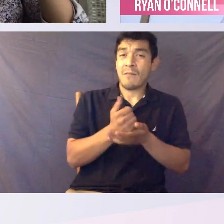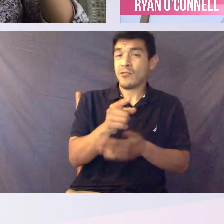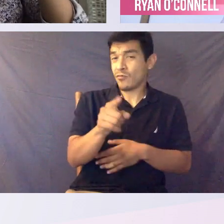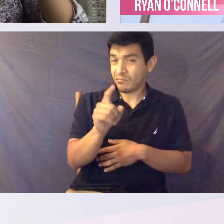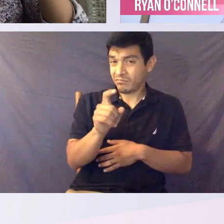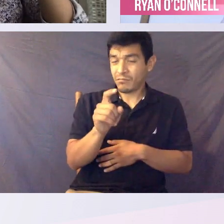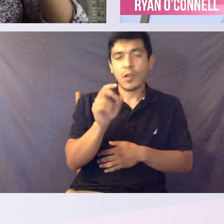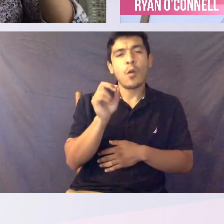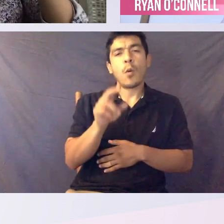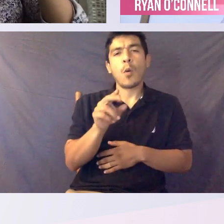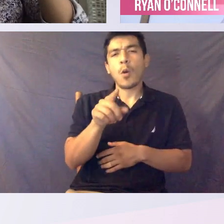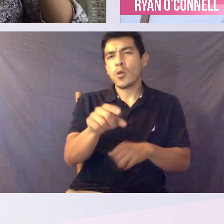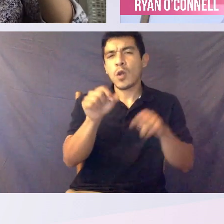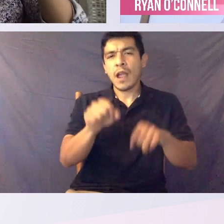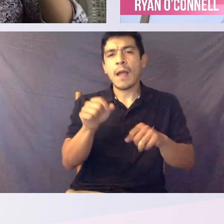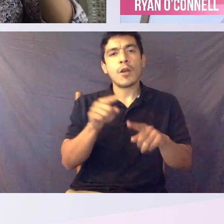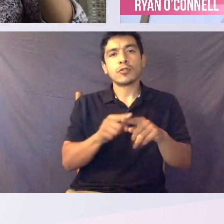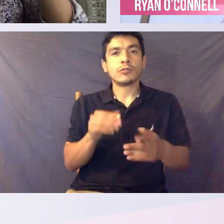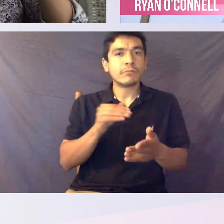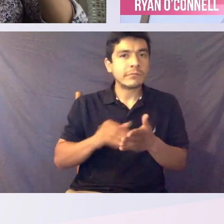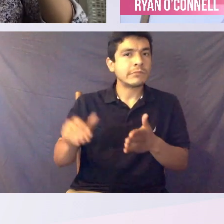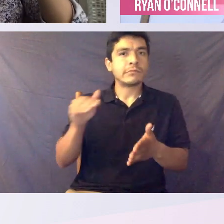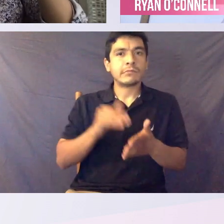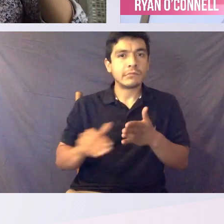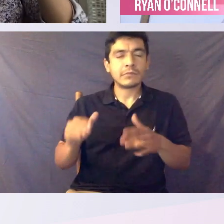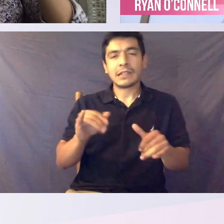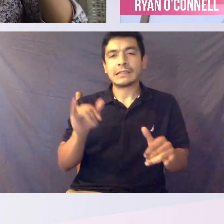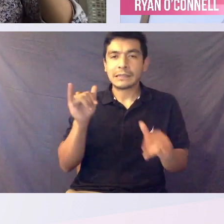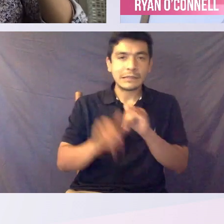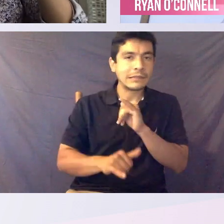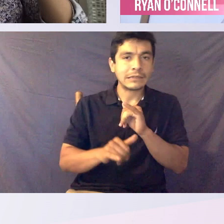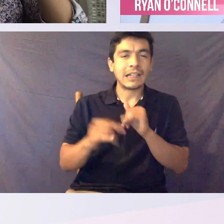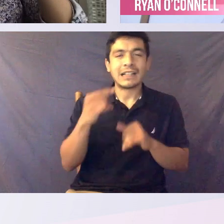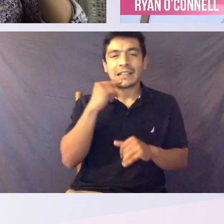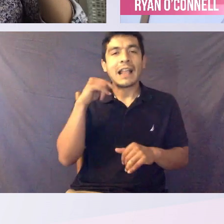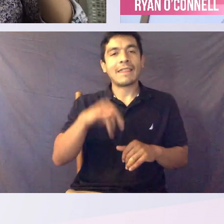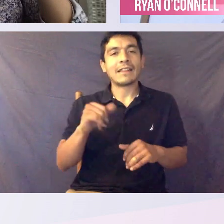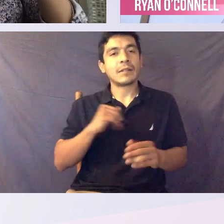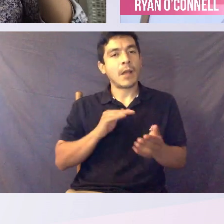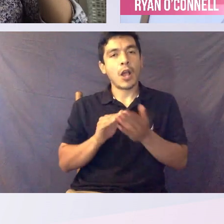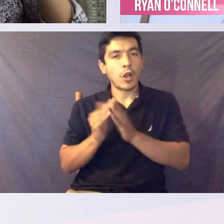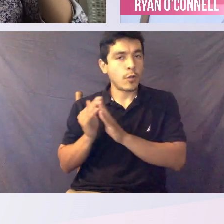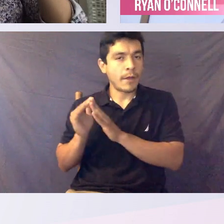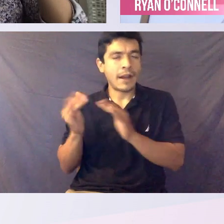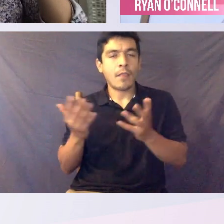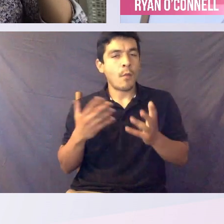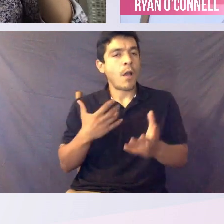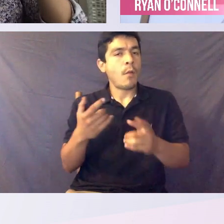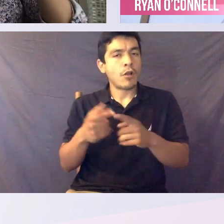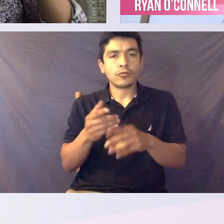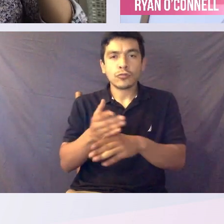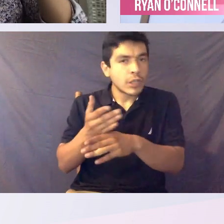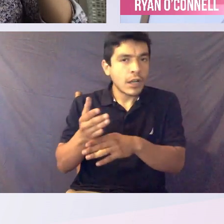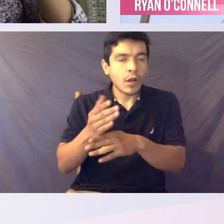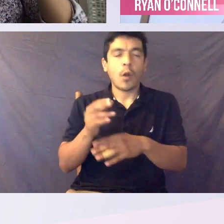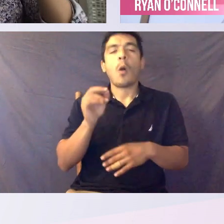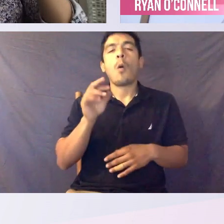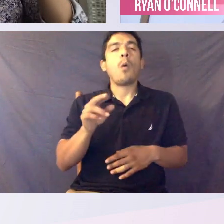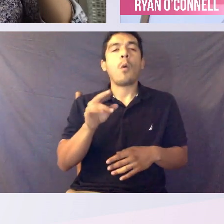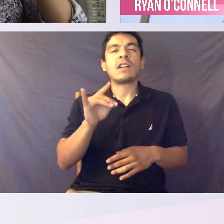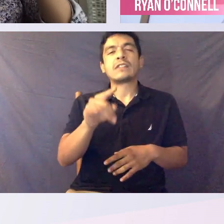were you able to consistently stay and say, this is the community, this is what I want to do, this is what I want to do? Or did you actually have